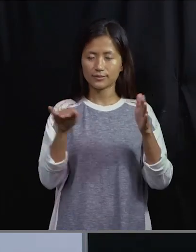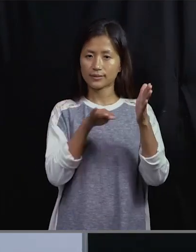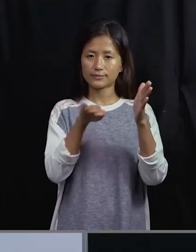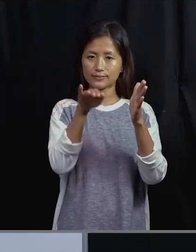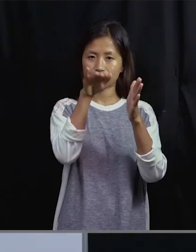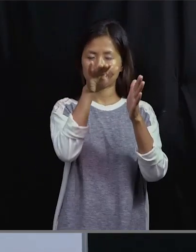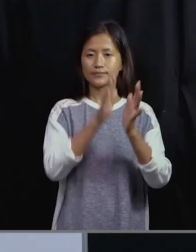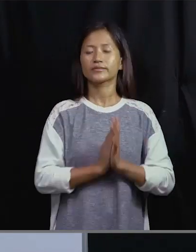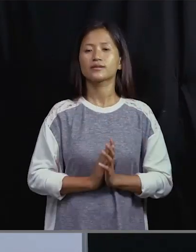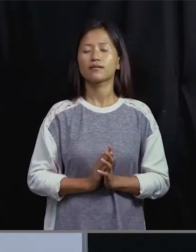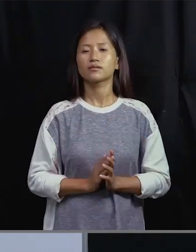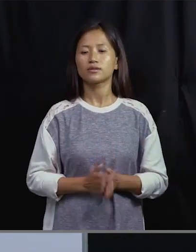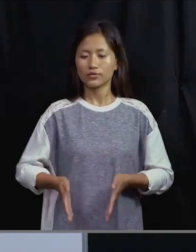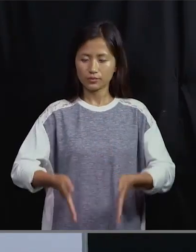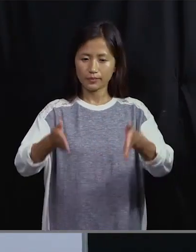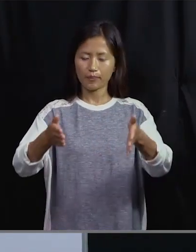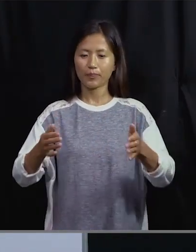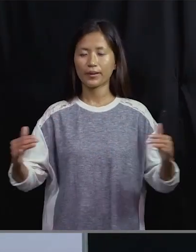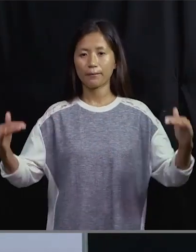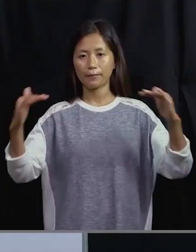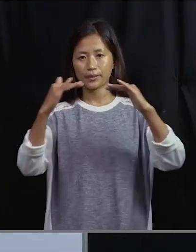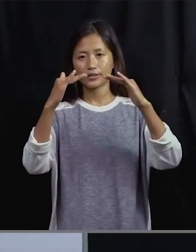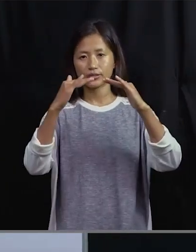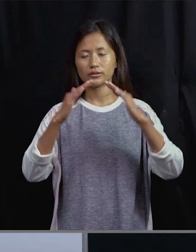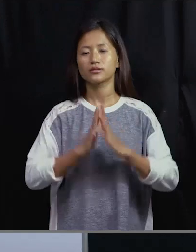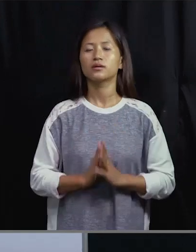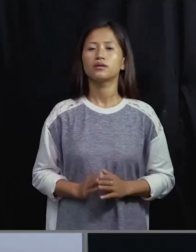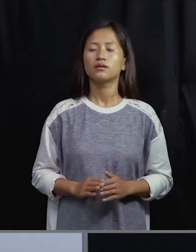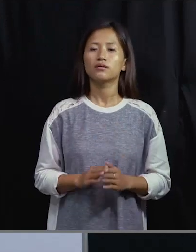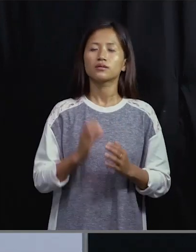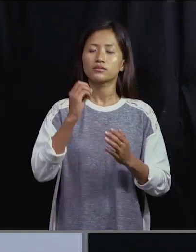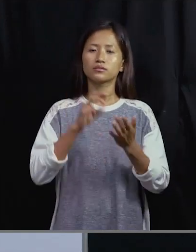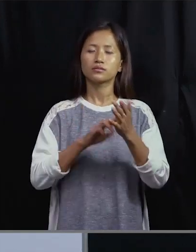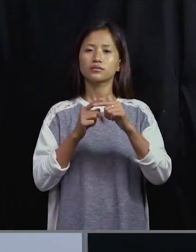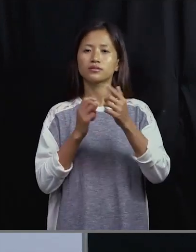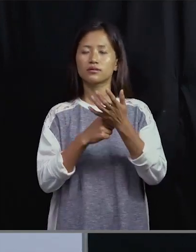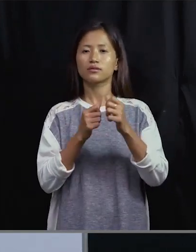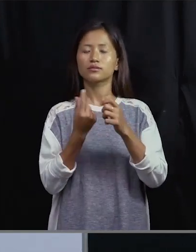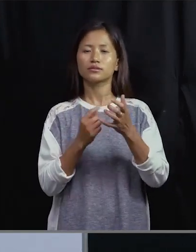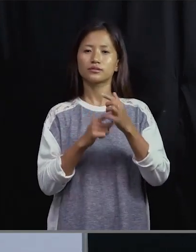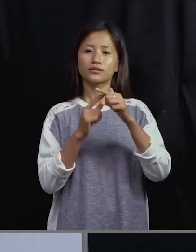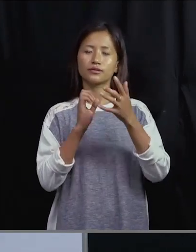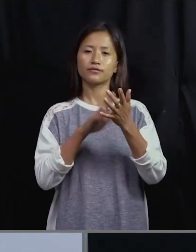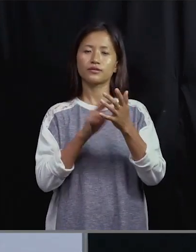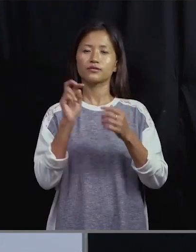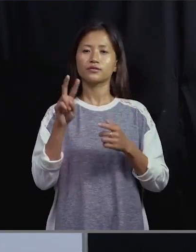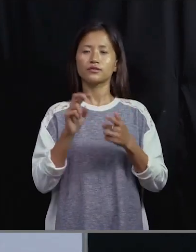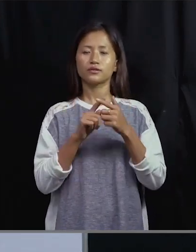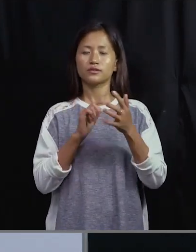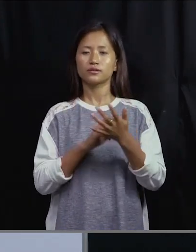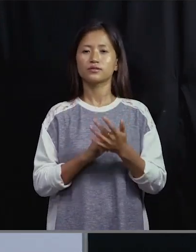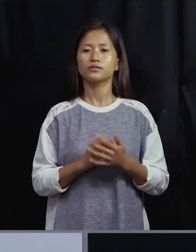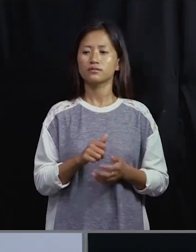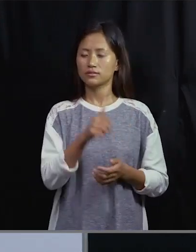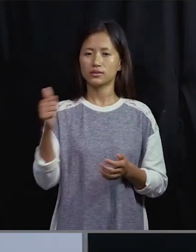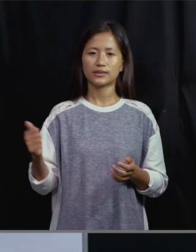So when we say construction, here it's written that constructive works are done by using the things produced by other industry.